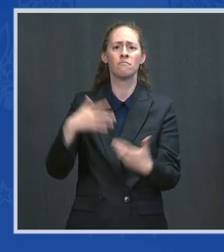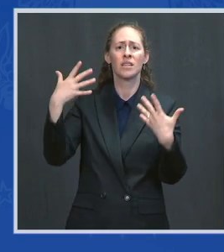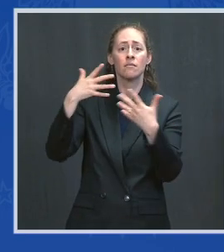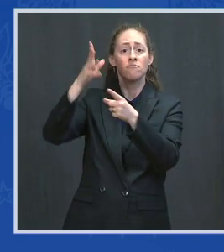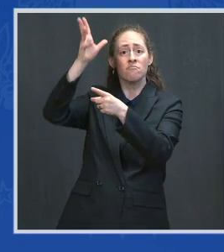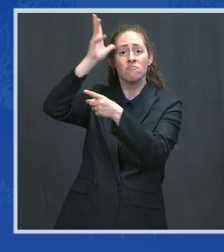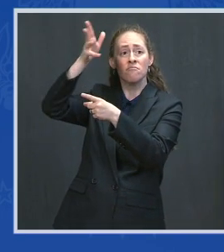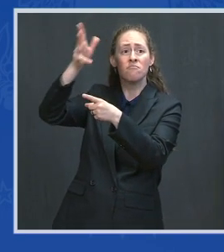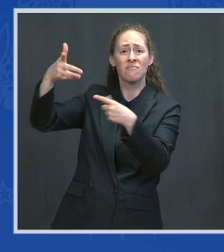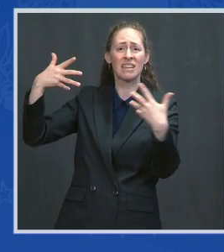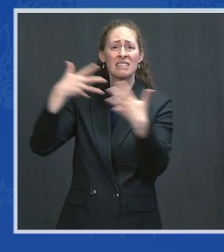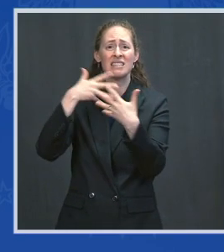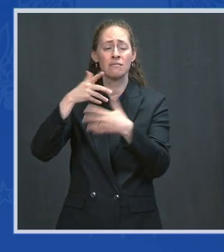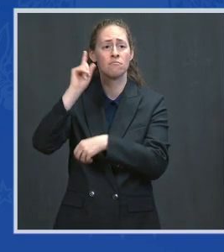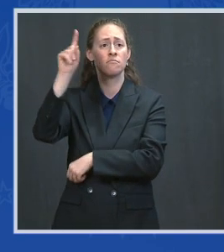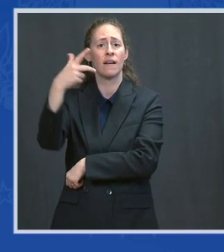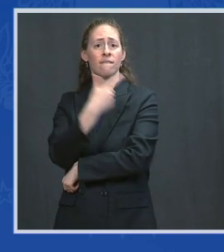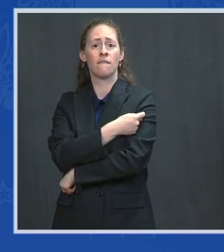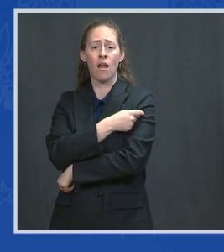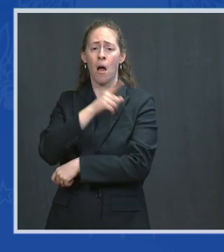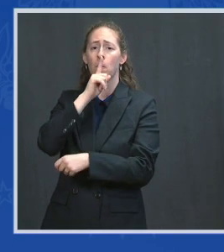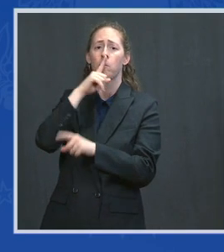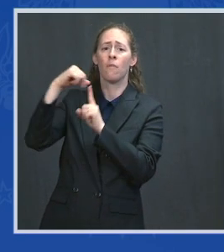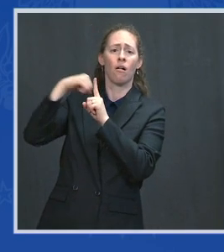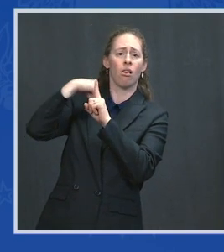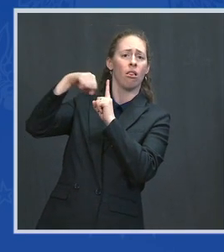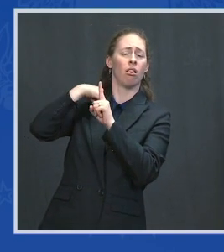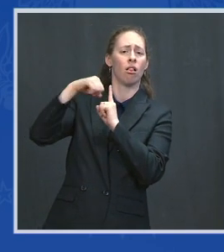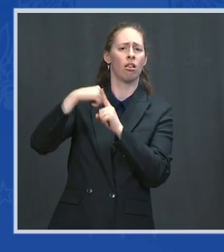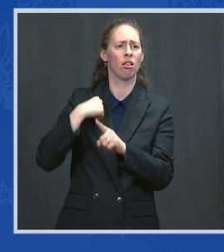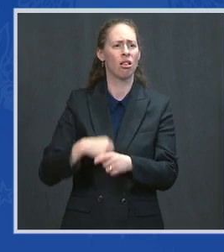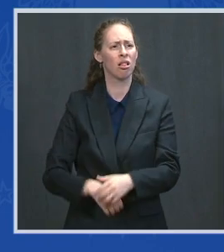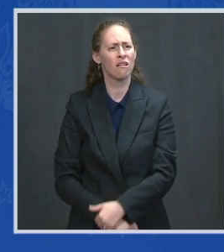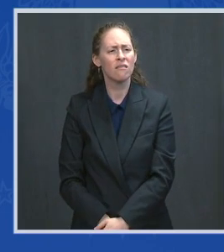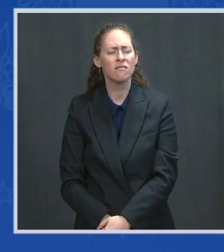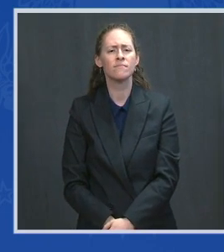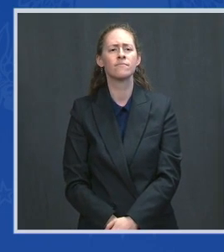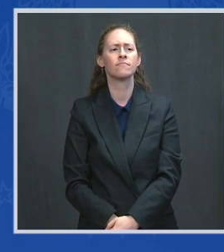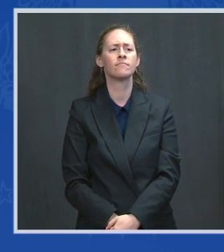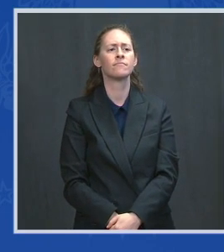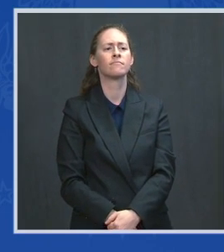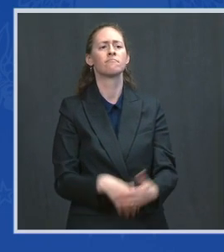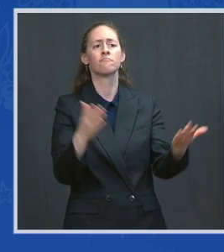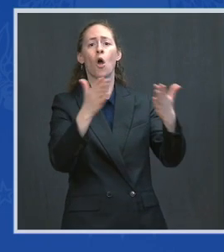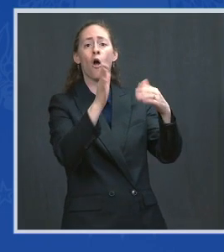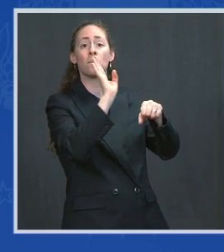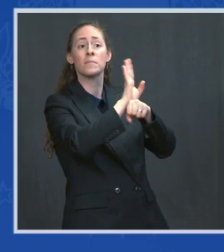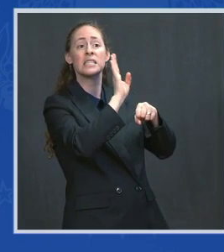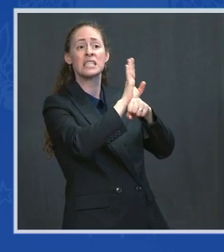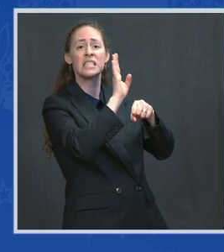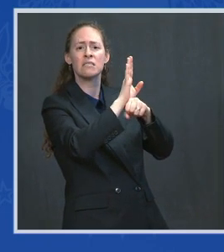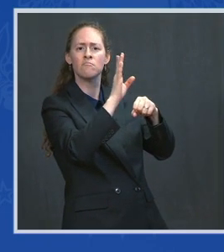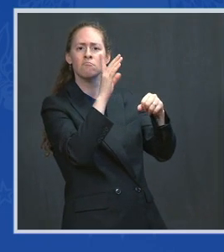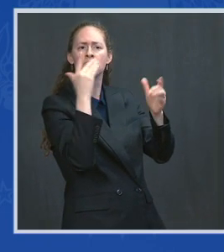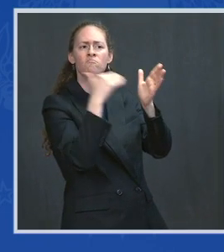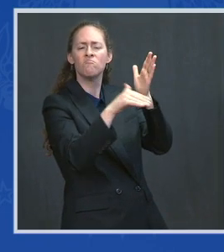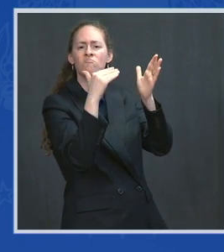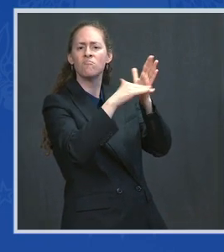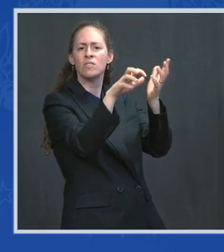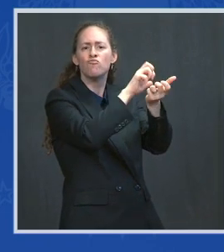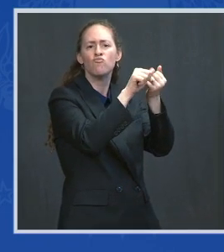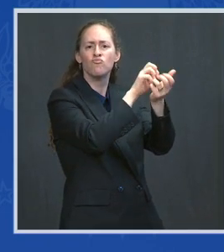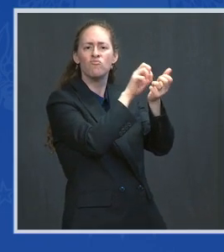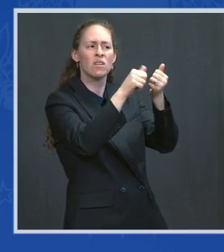attacked. Small business owners targeted and gunned down. Students worried about two things,